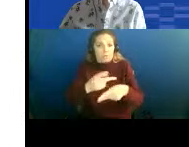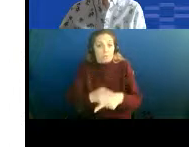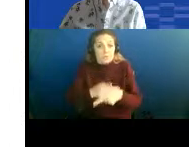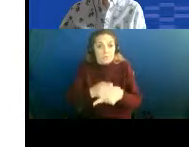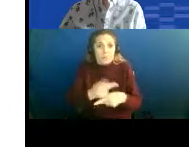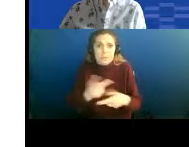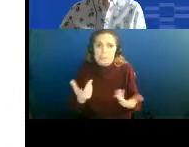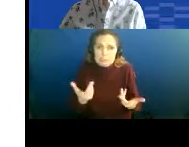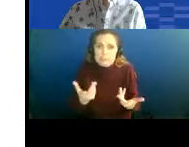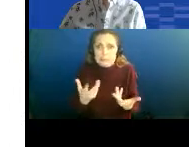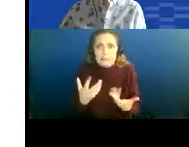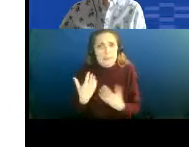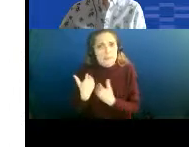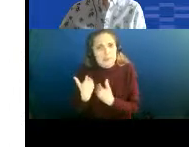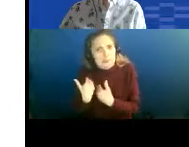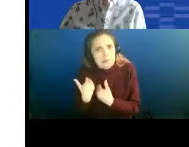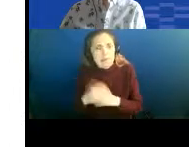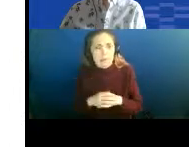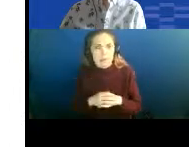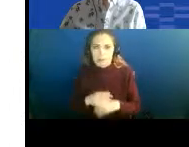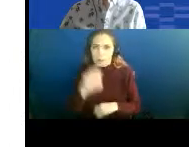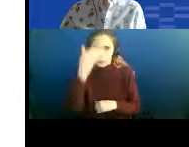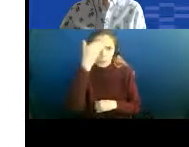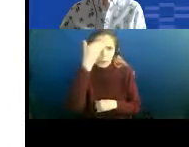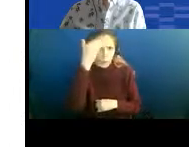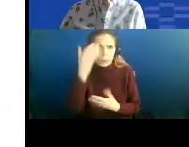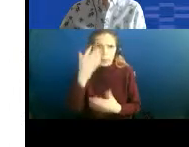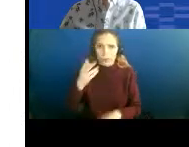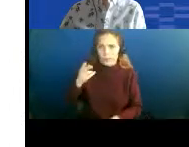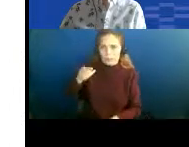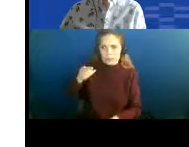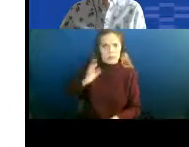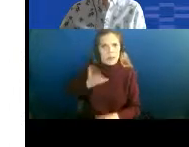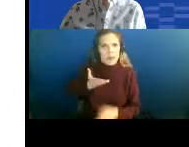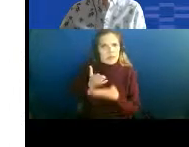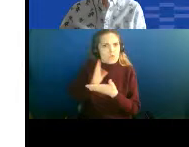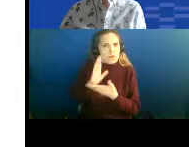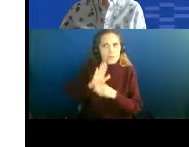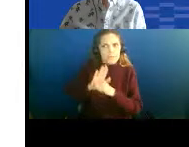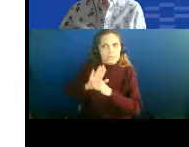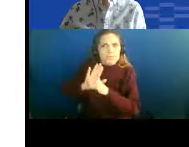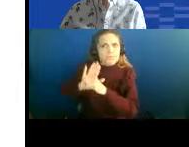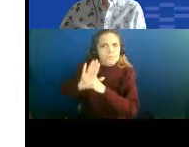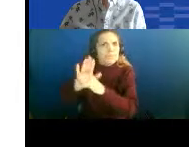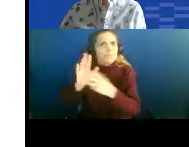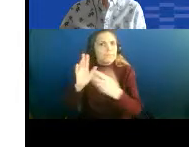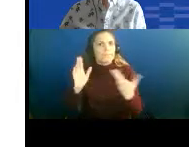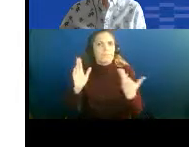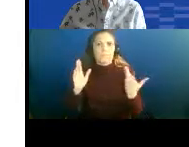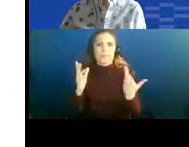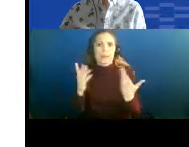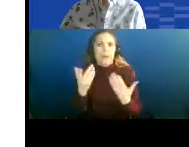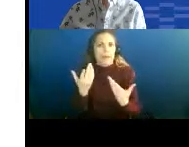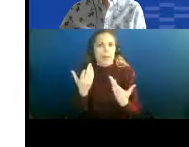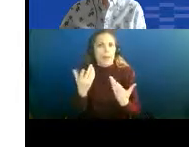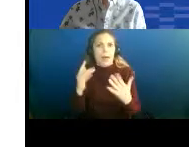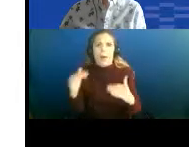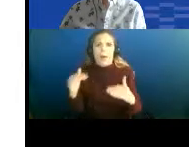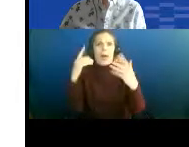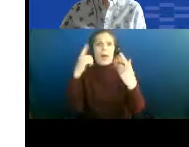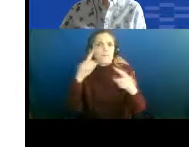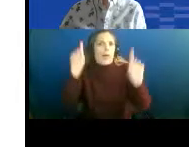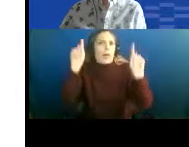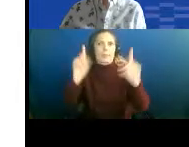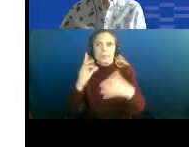or advances in rights and freedoms across the world. So kind of holding all that together, there's more work